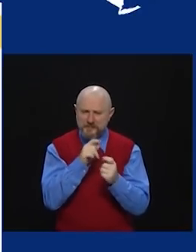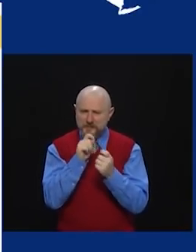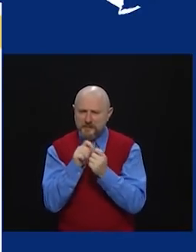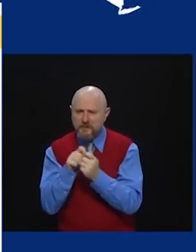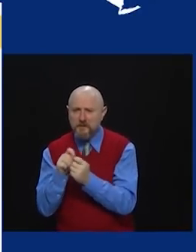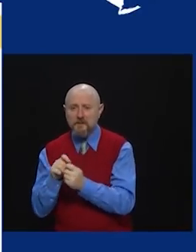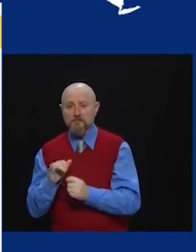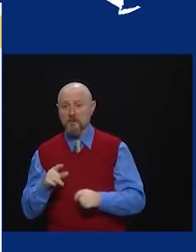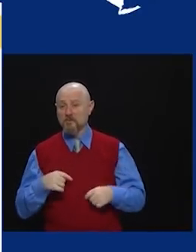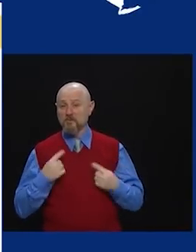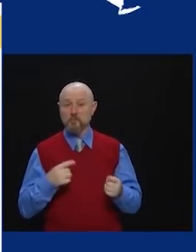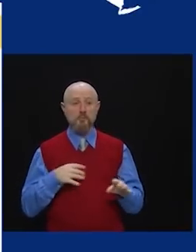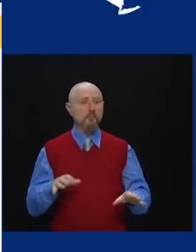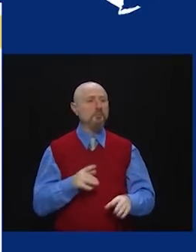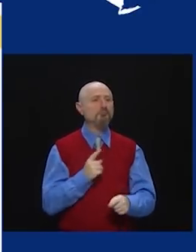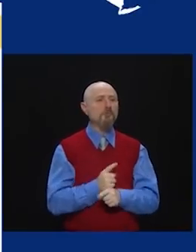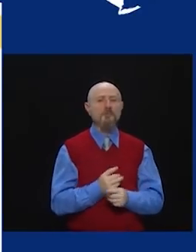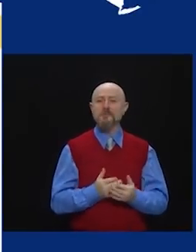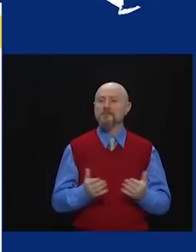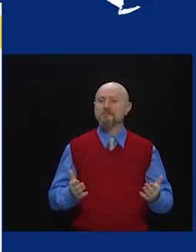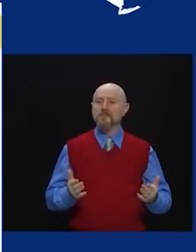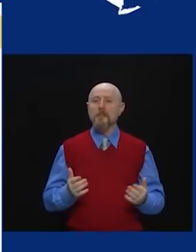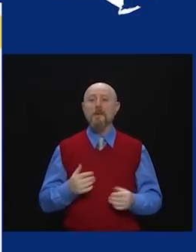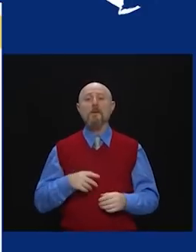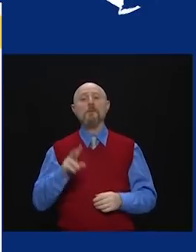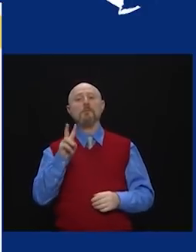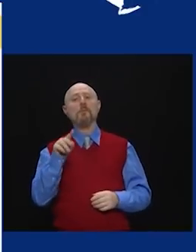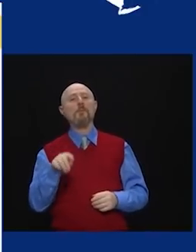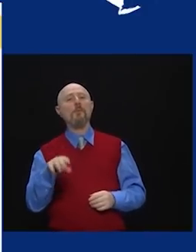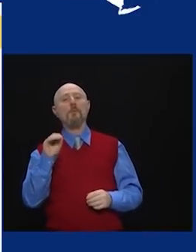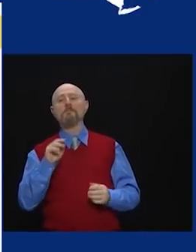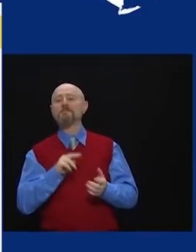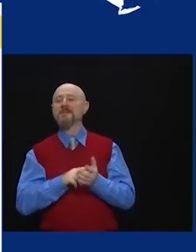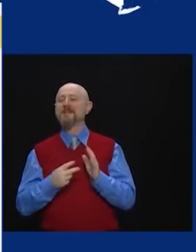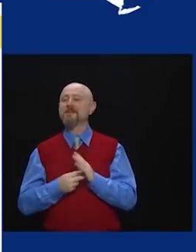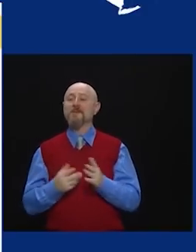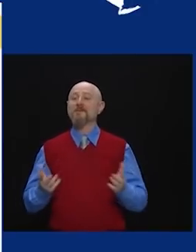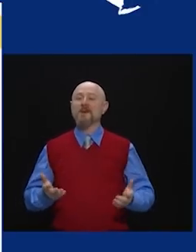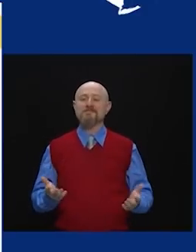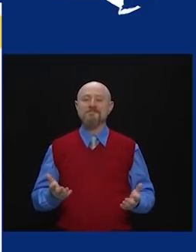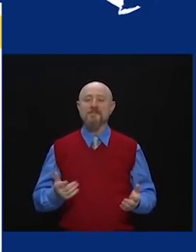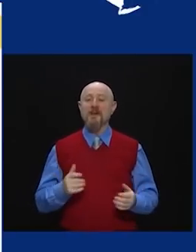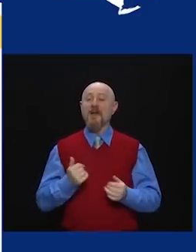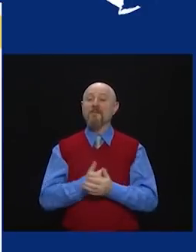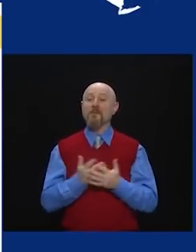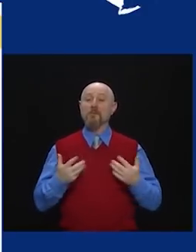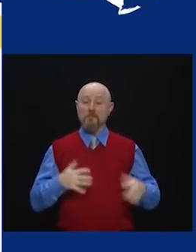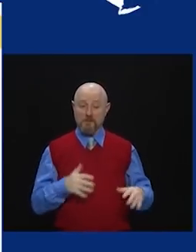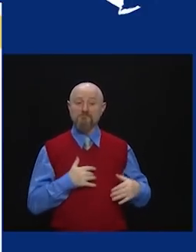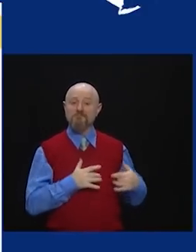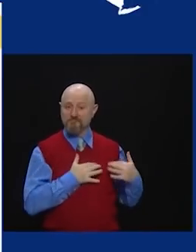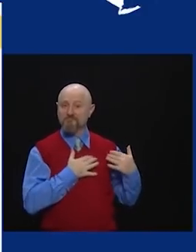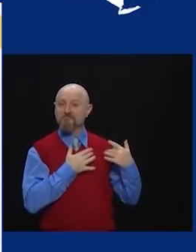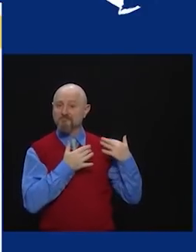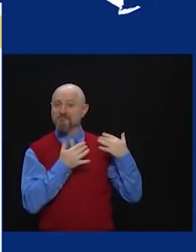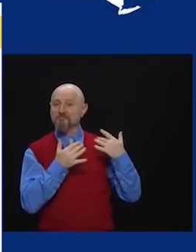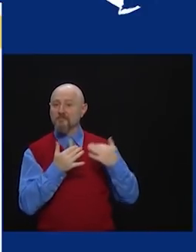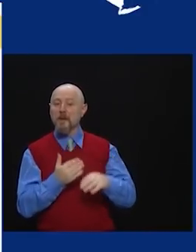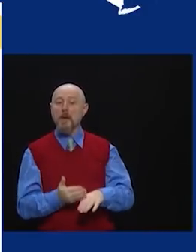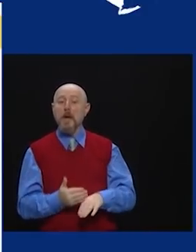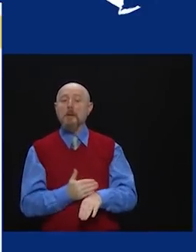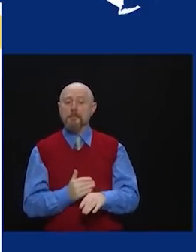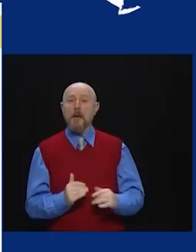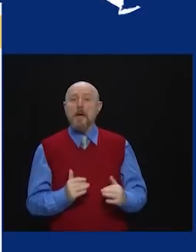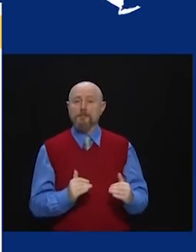things, but 2.0 is simply improvements upon what we've been doing, and again, to sound the alarm that the numbers are continuing